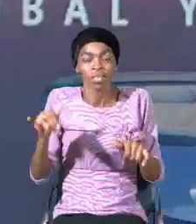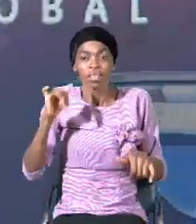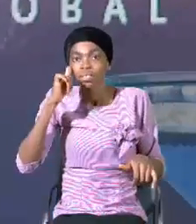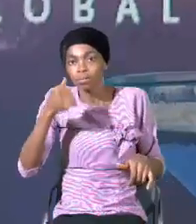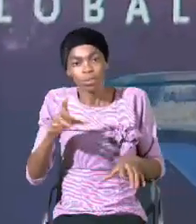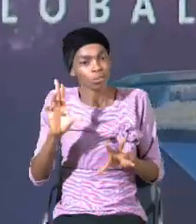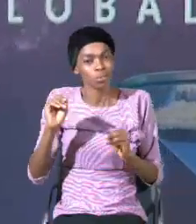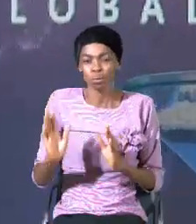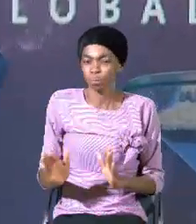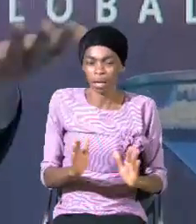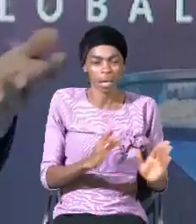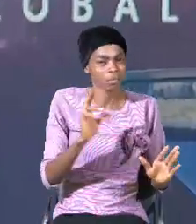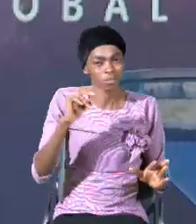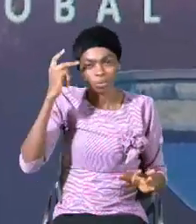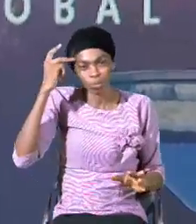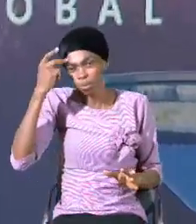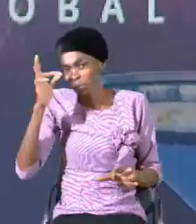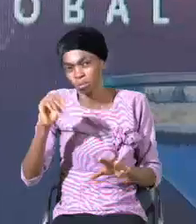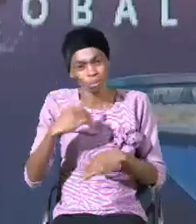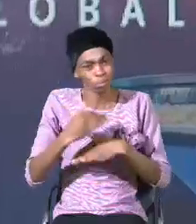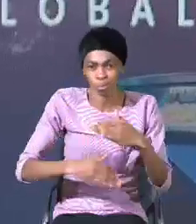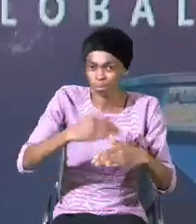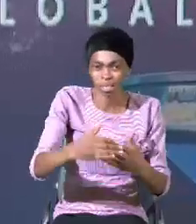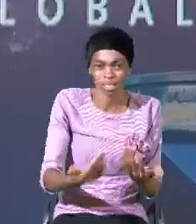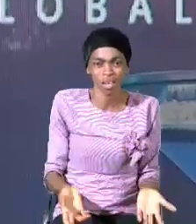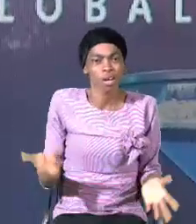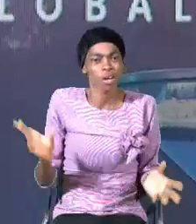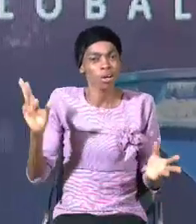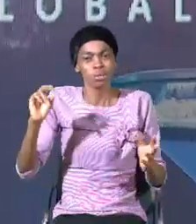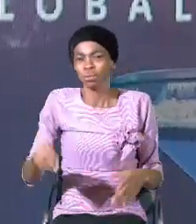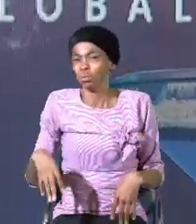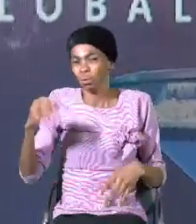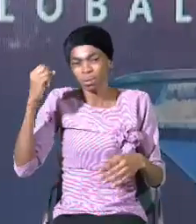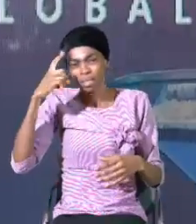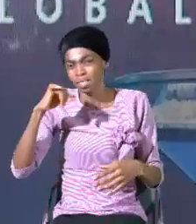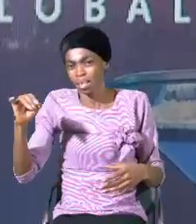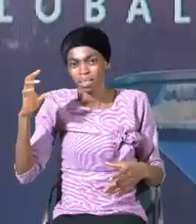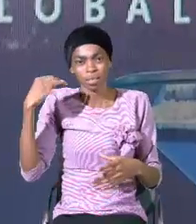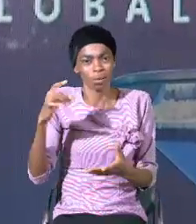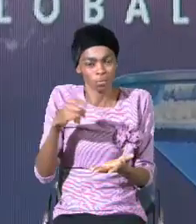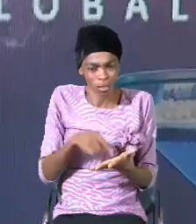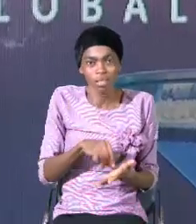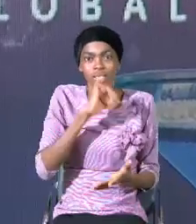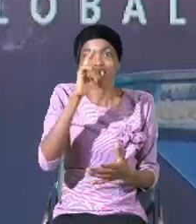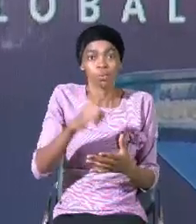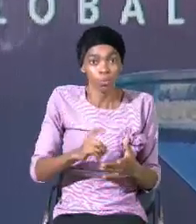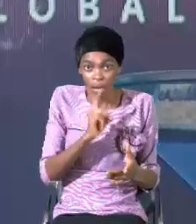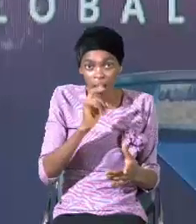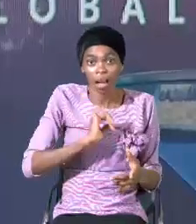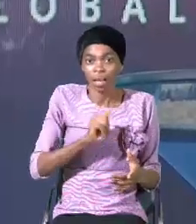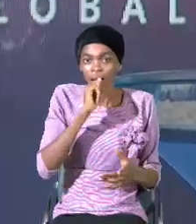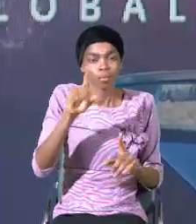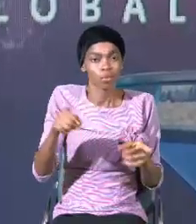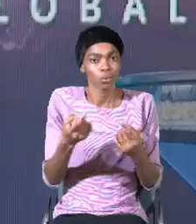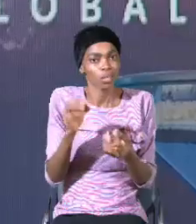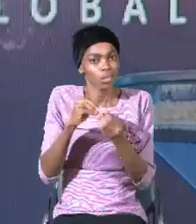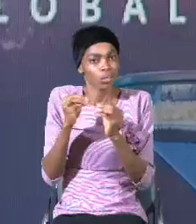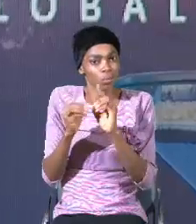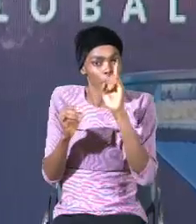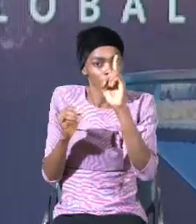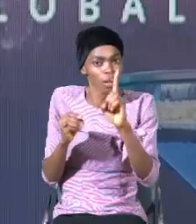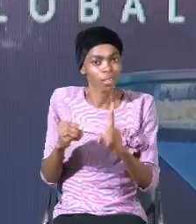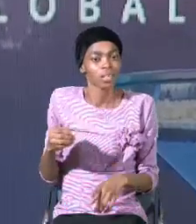no purpose, there's no progress, and there is no perception of this is where I am going. Number one,